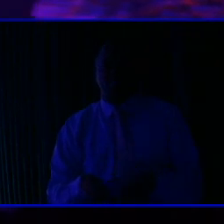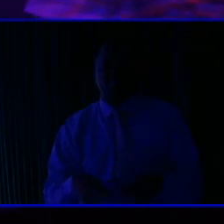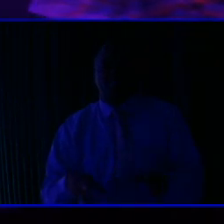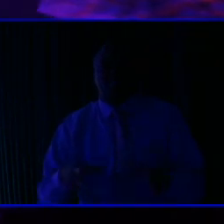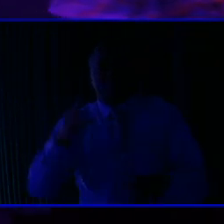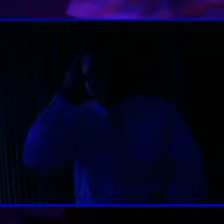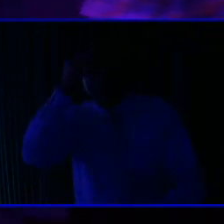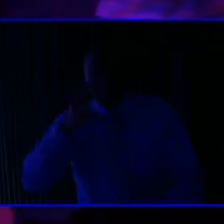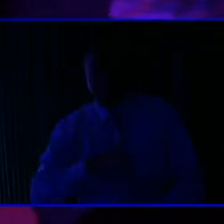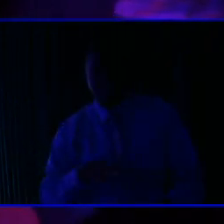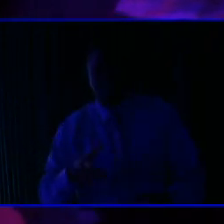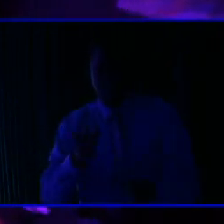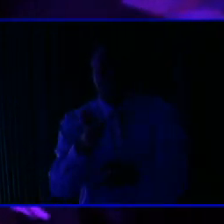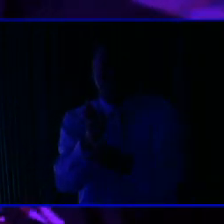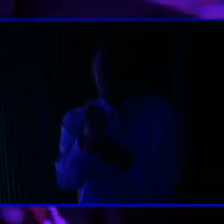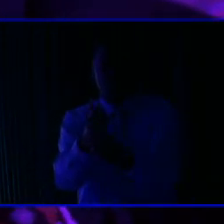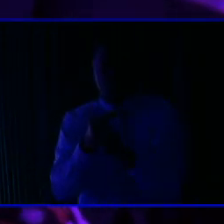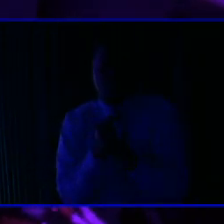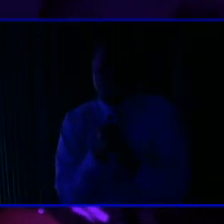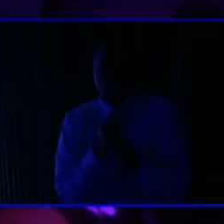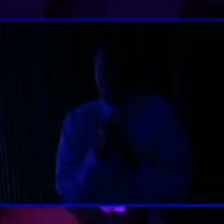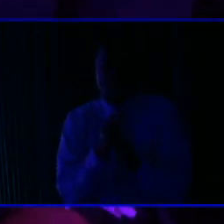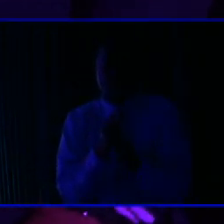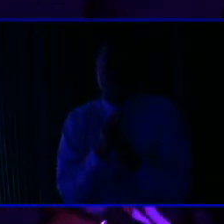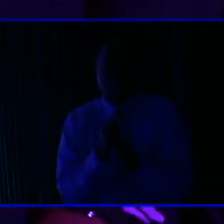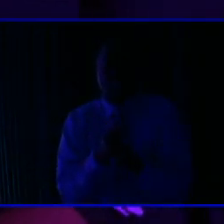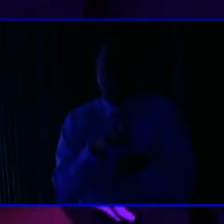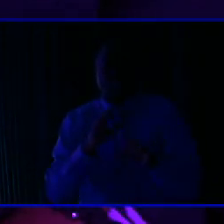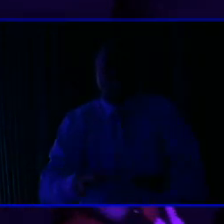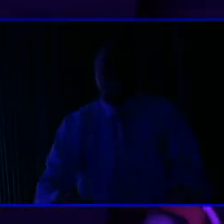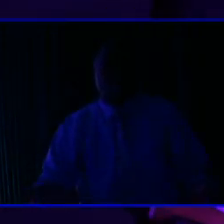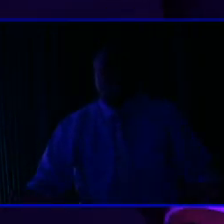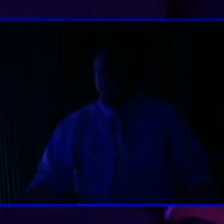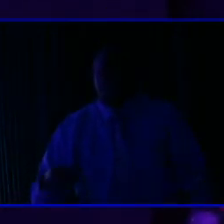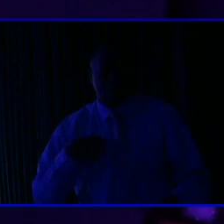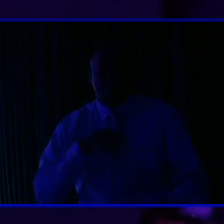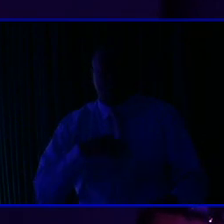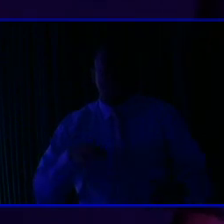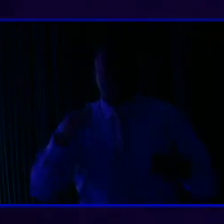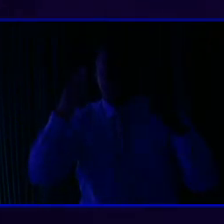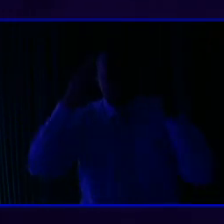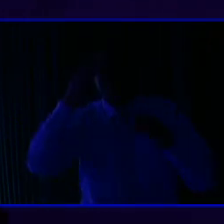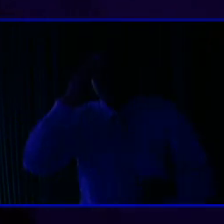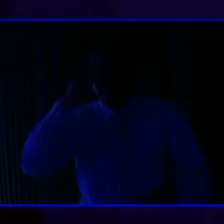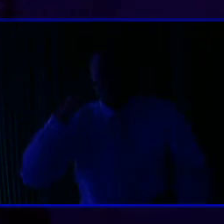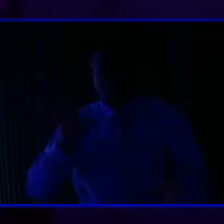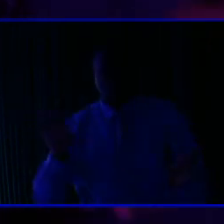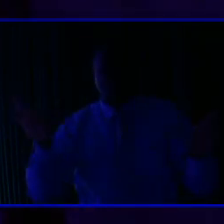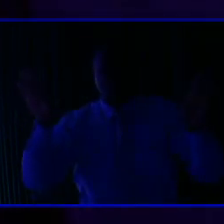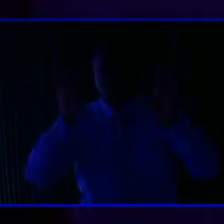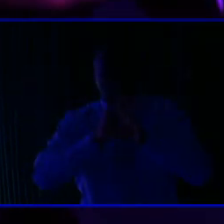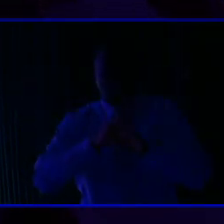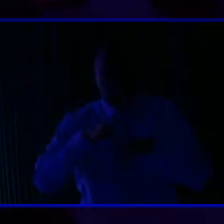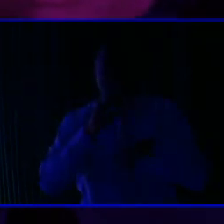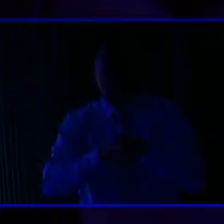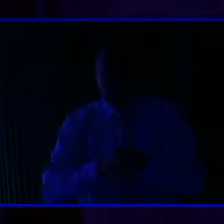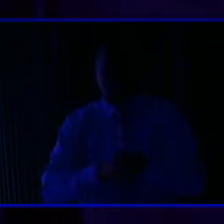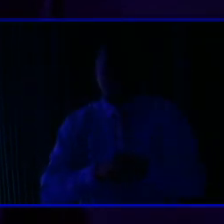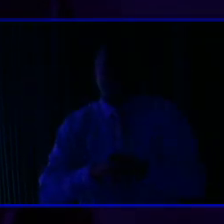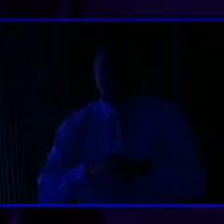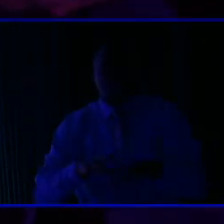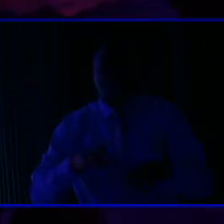and cutting them into pieces, we know that darkness is upon the land. When we see